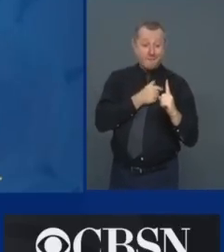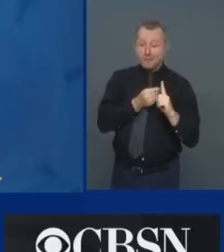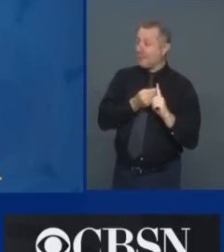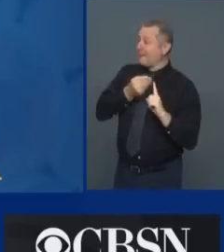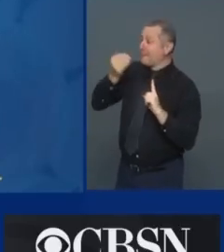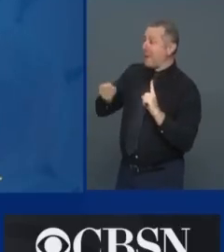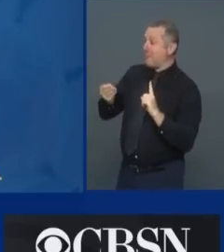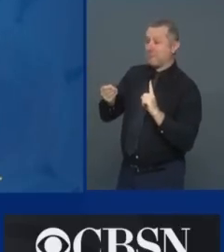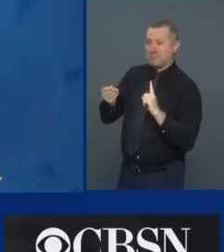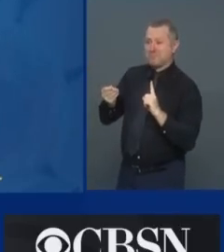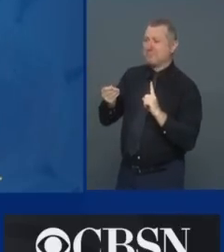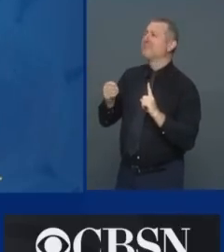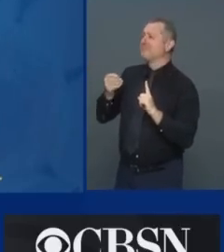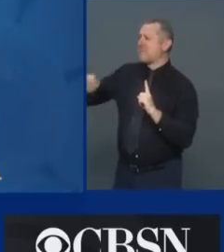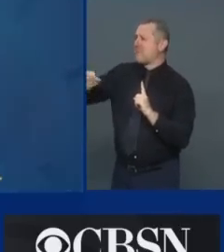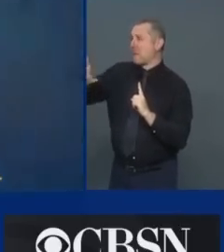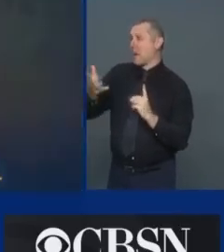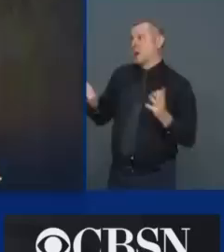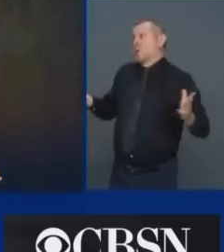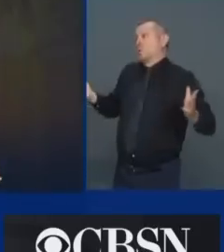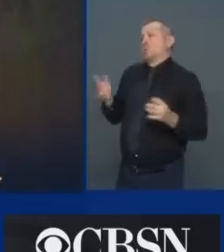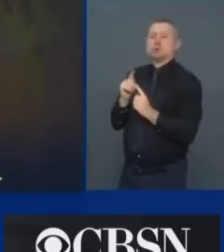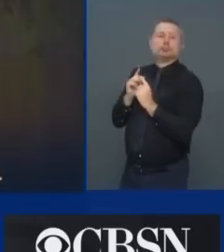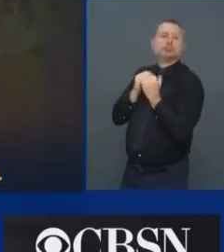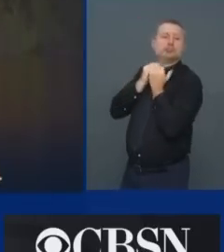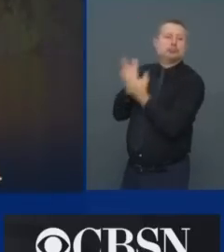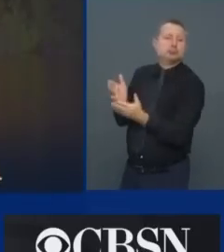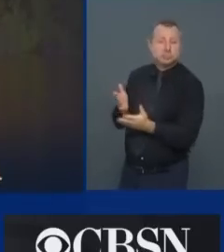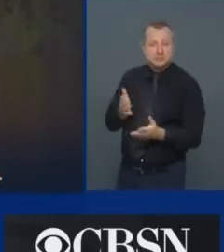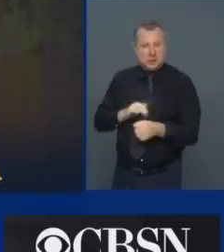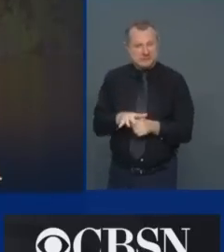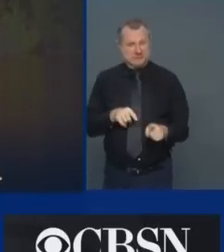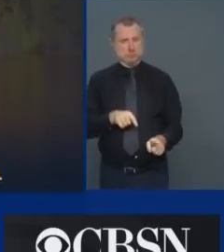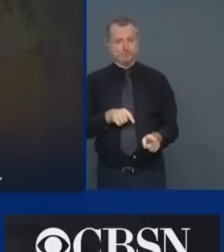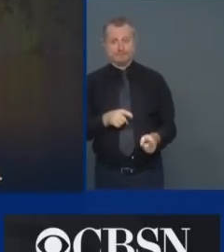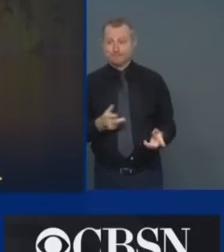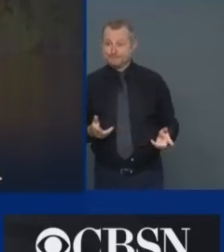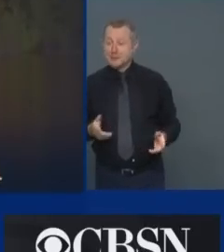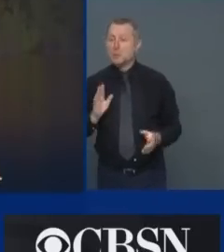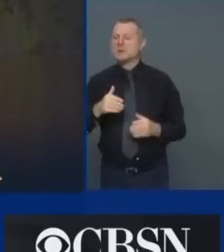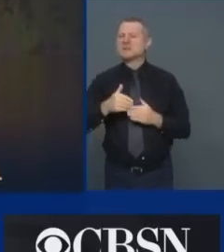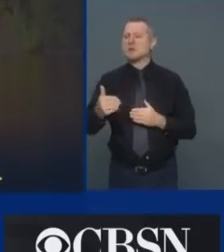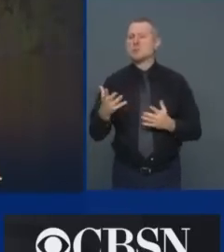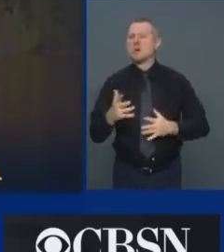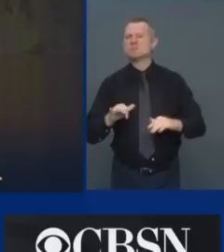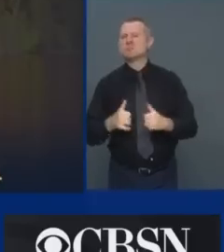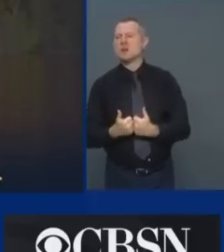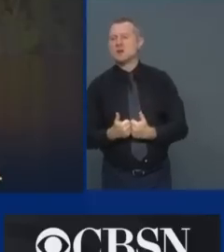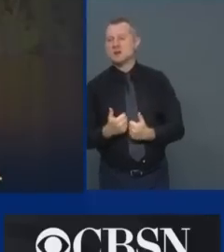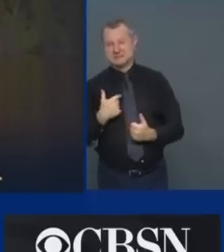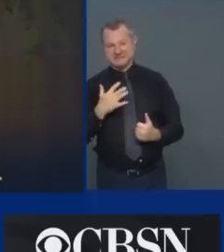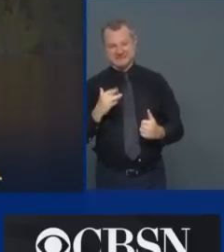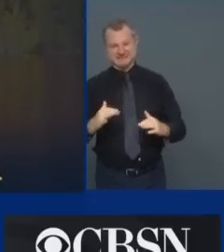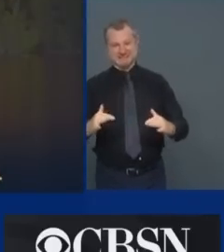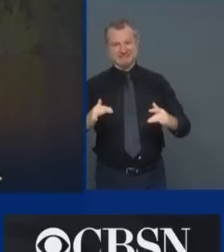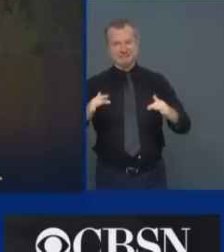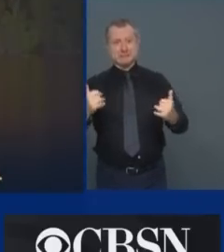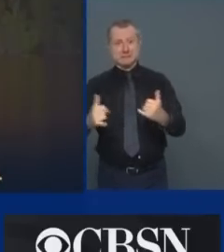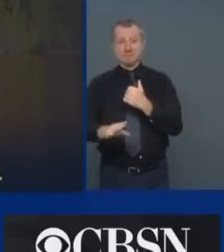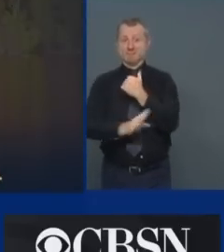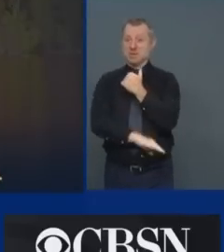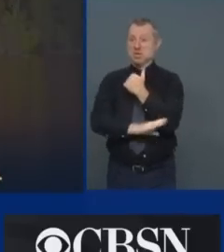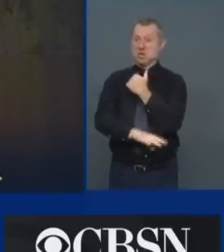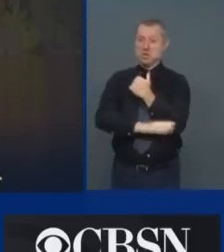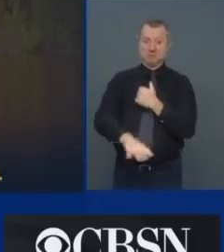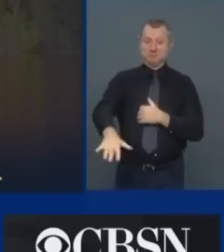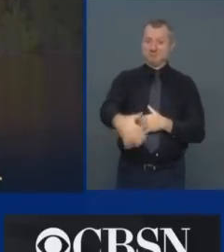infected. So what's next? We're entering the fall, and the fall is going to bring a new